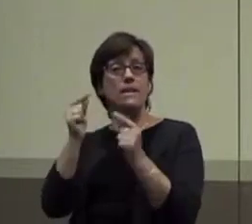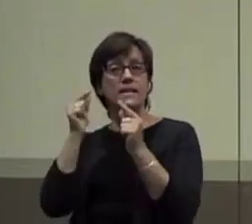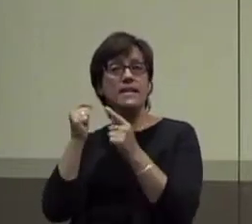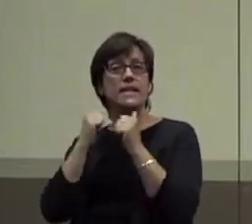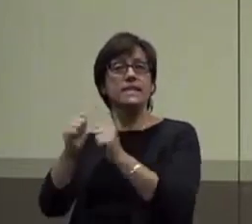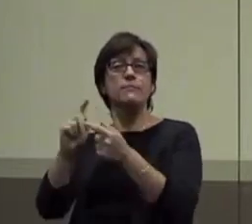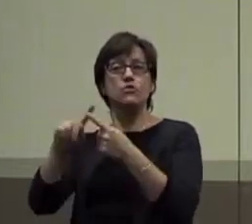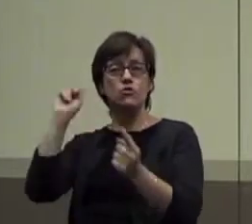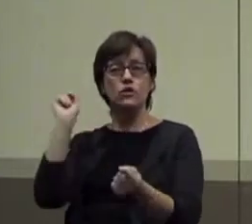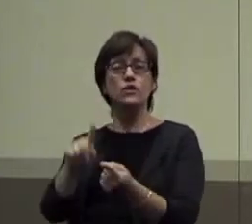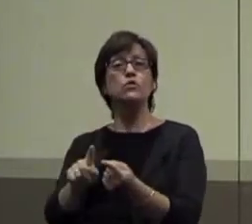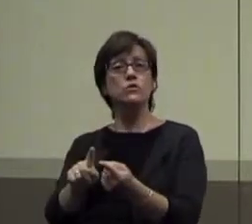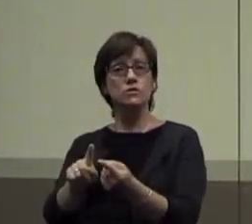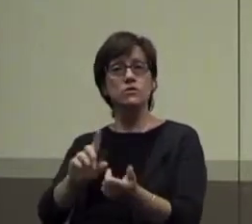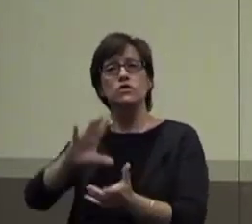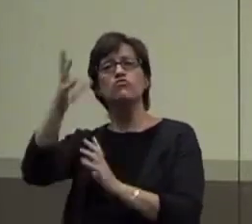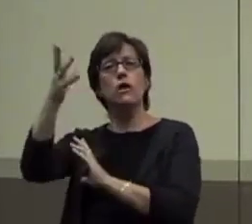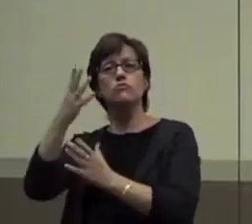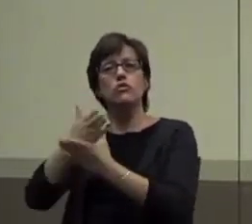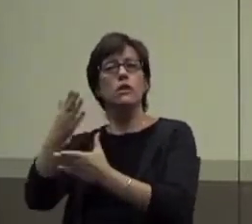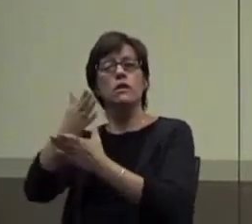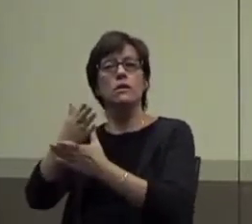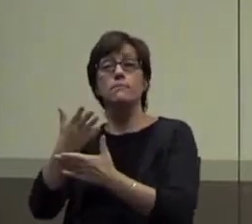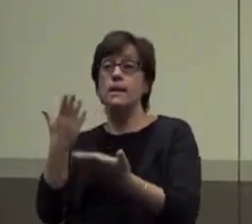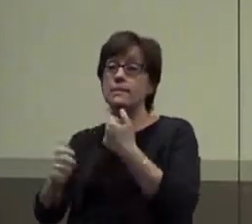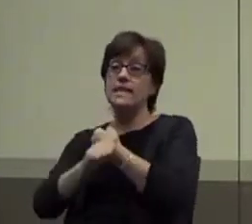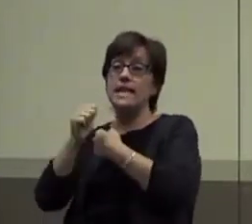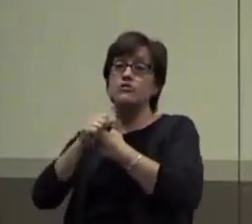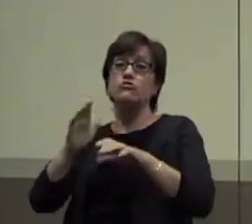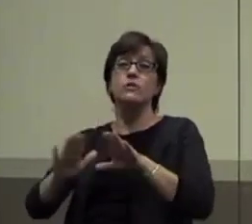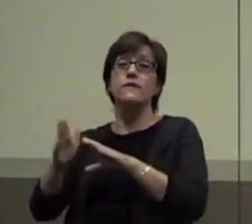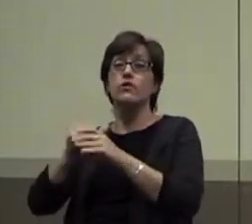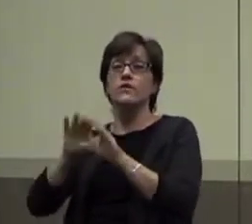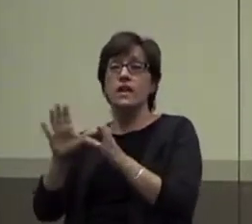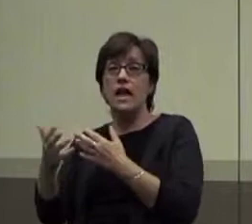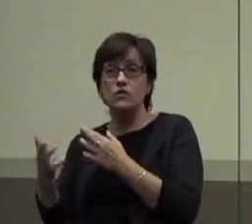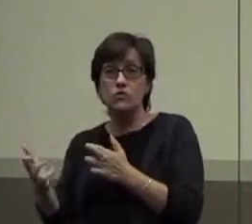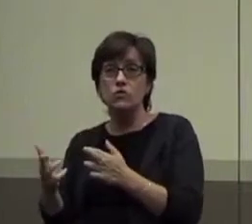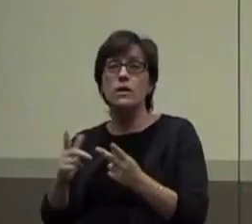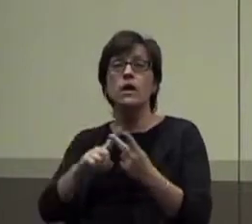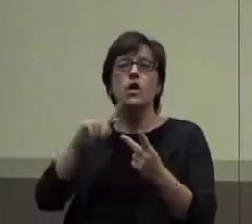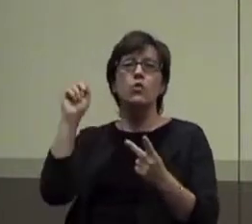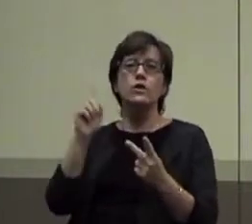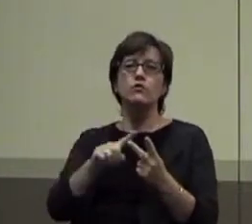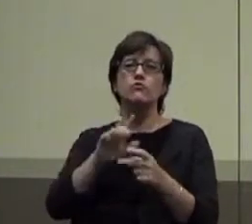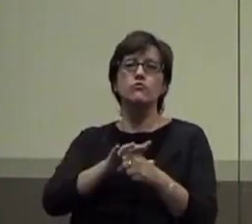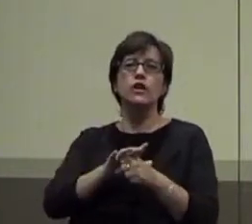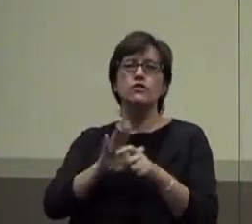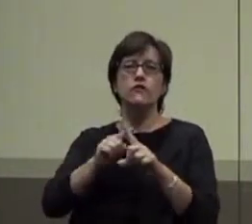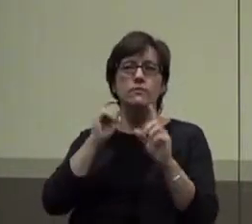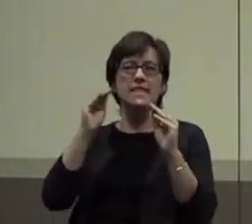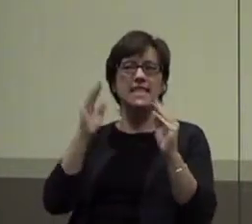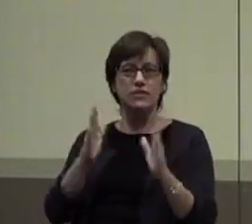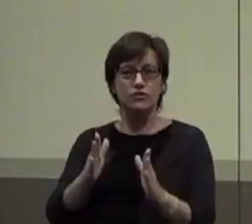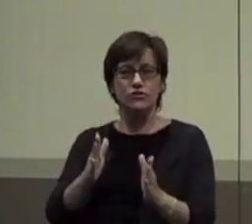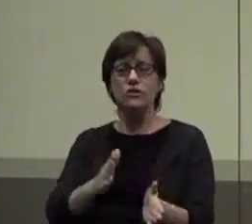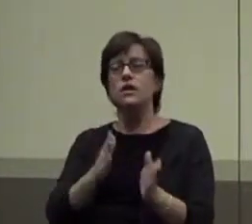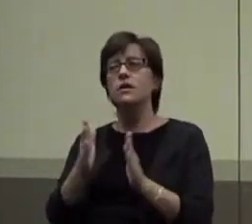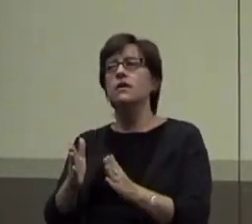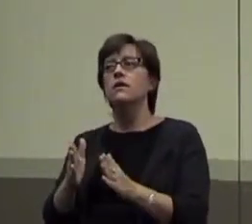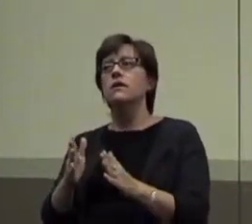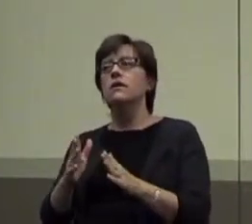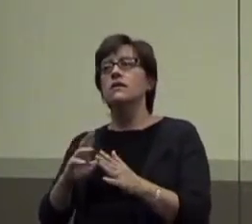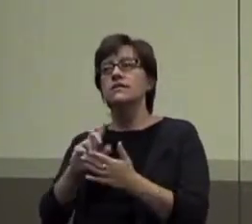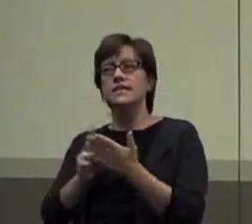and potentially dangerous behavior in the classroom, to take some pressure off the teacher. They're designed to actively begin